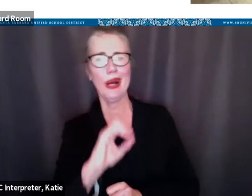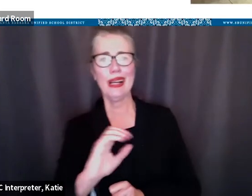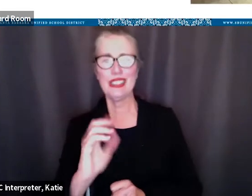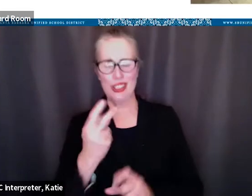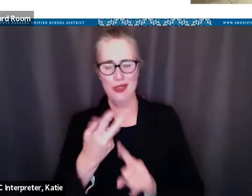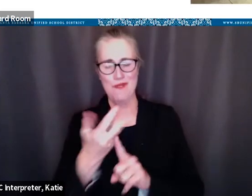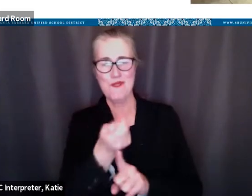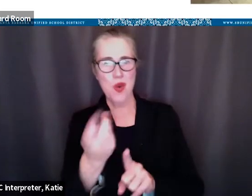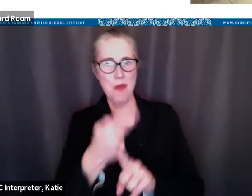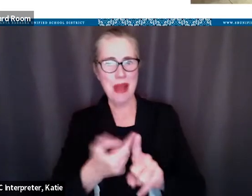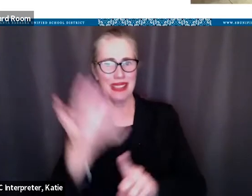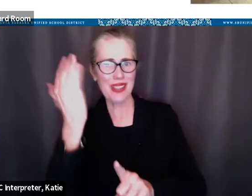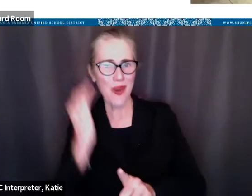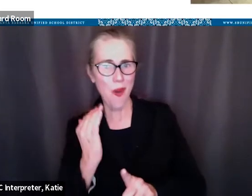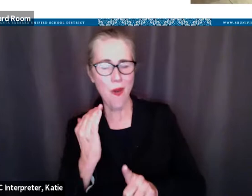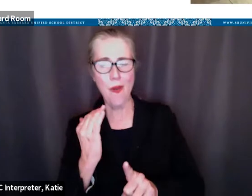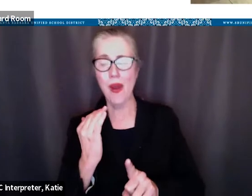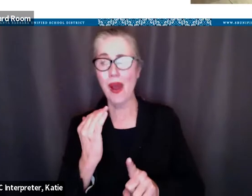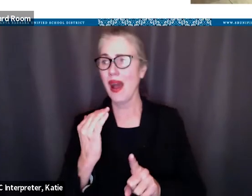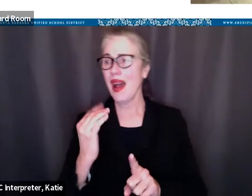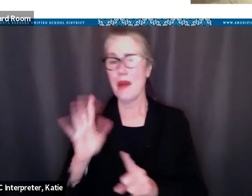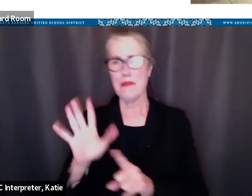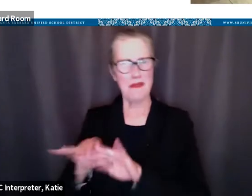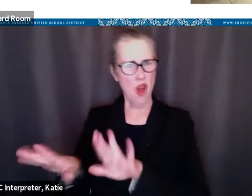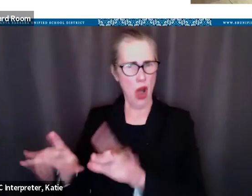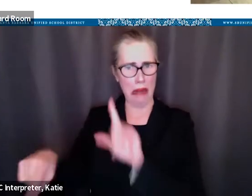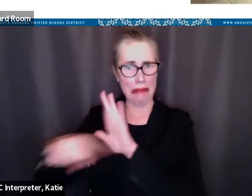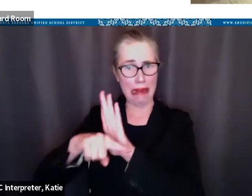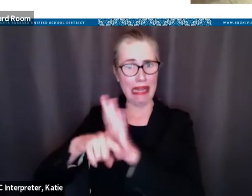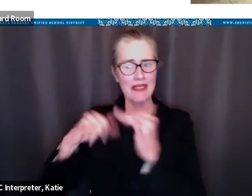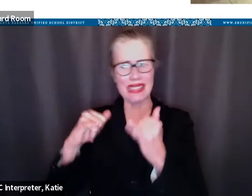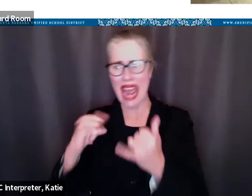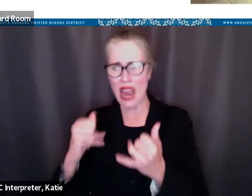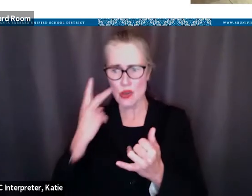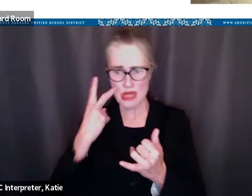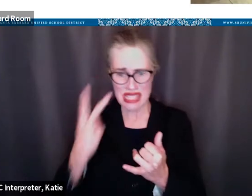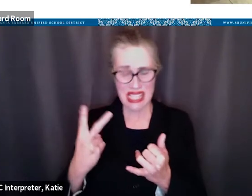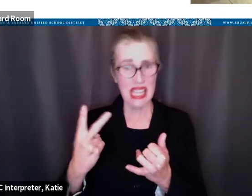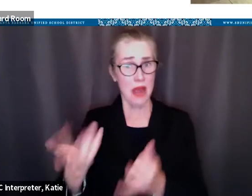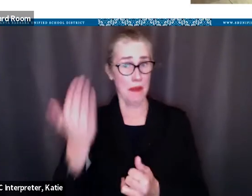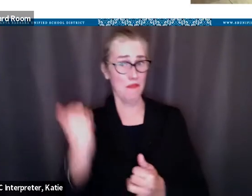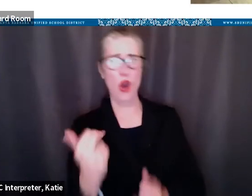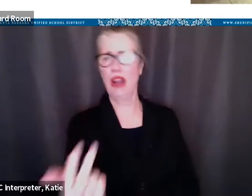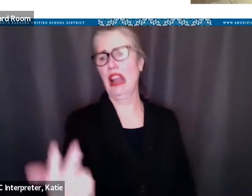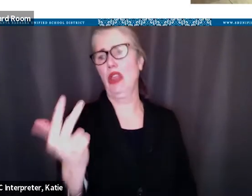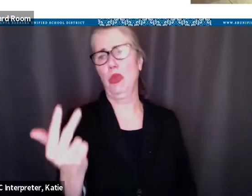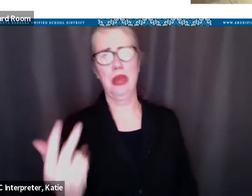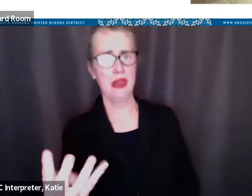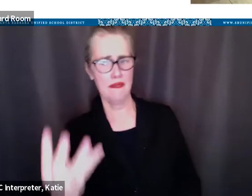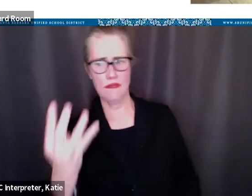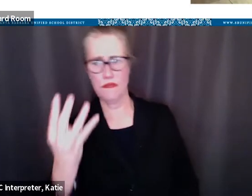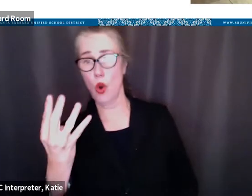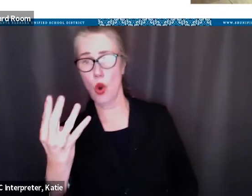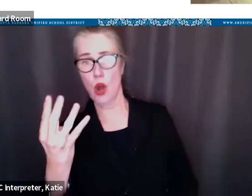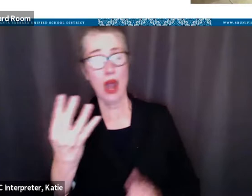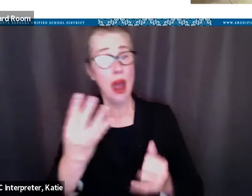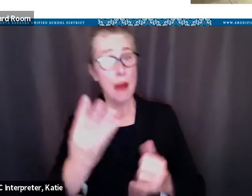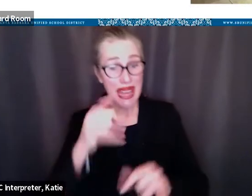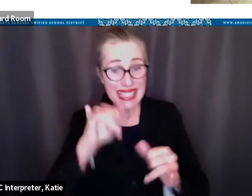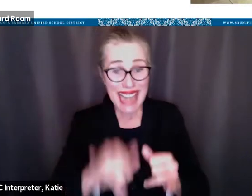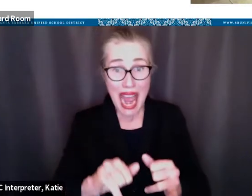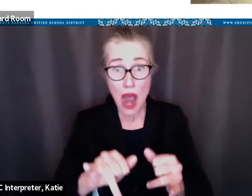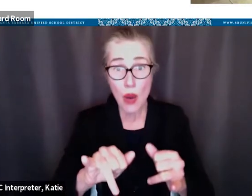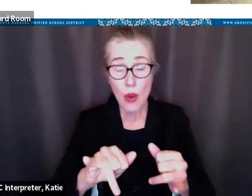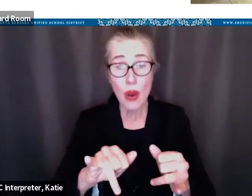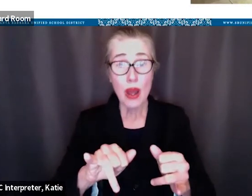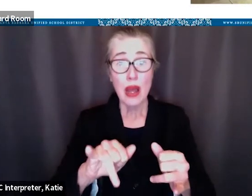ago to now an outbreak you have three or more cases that doesn't mean that you close that classroom down you're